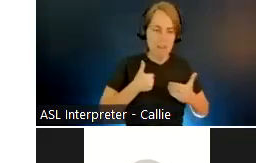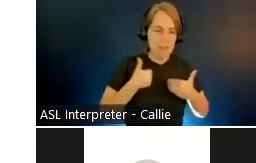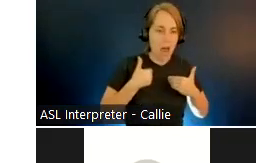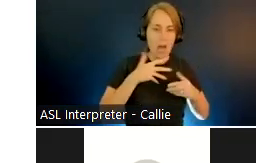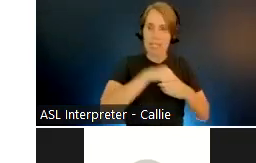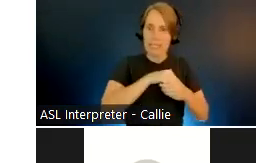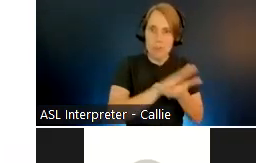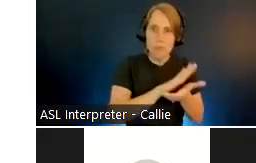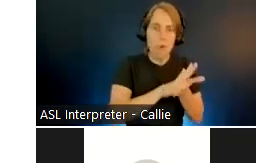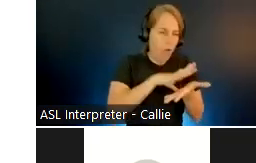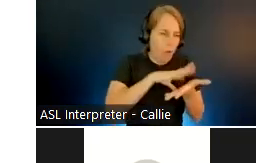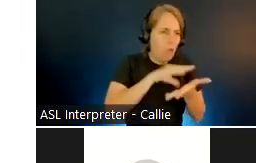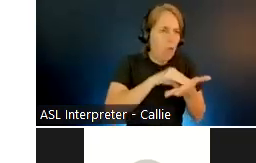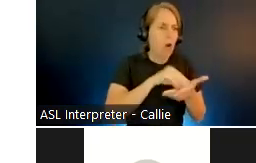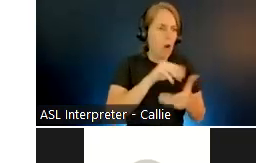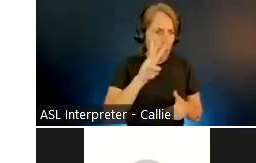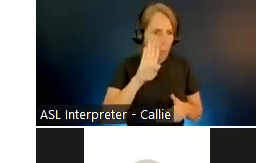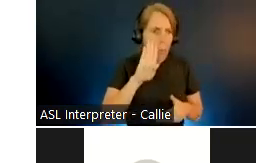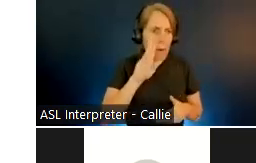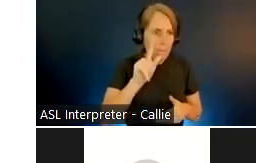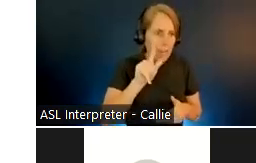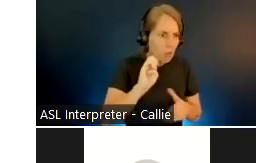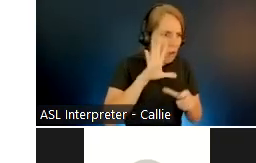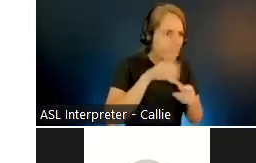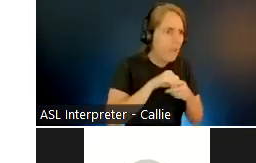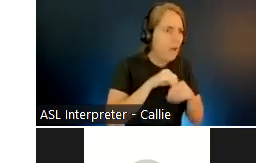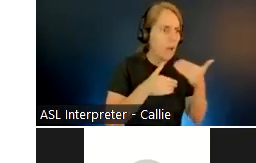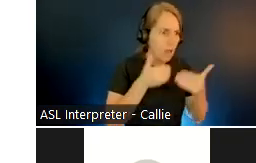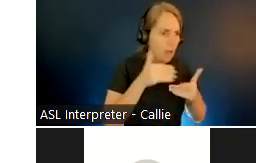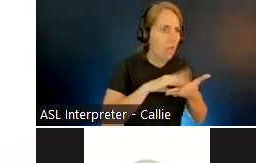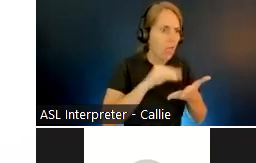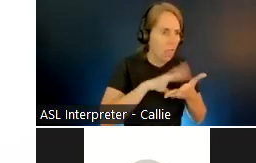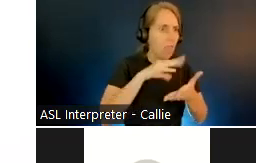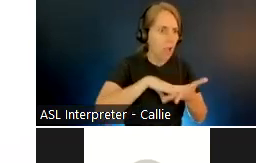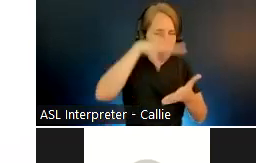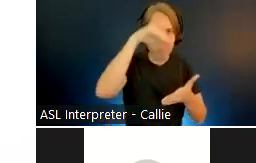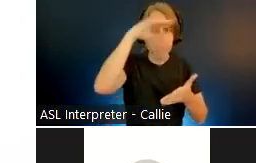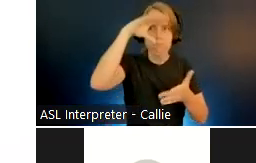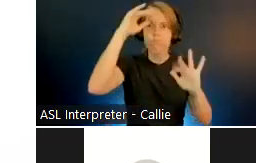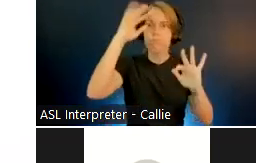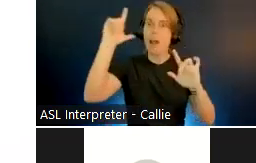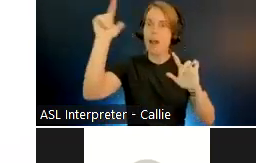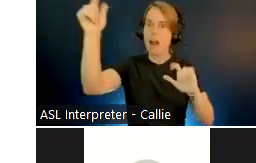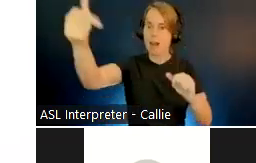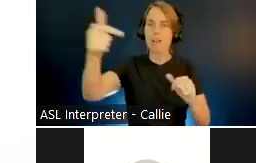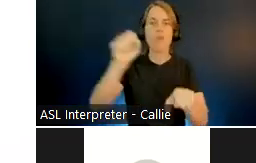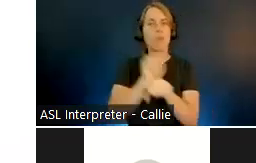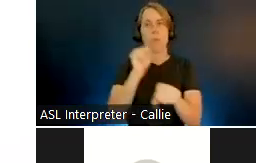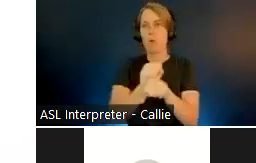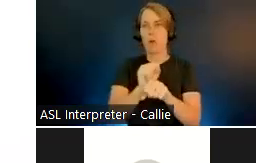their work history later in life. And VR